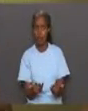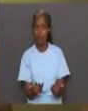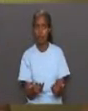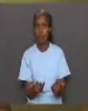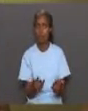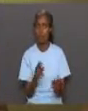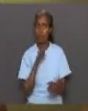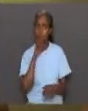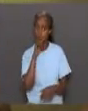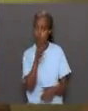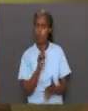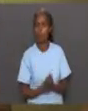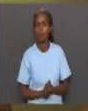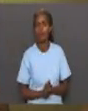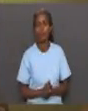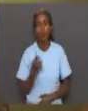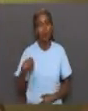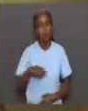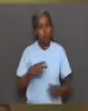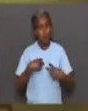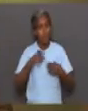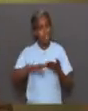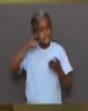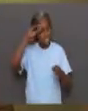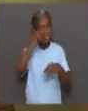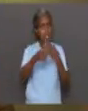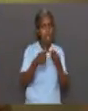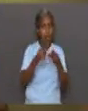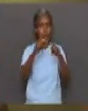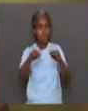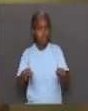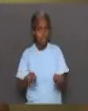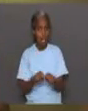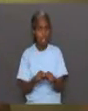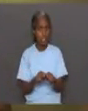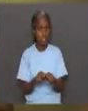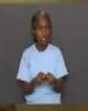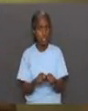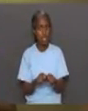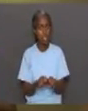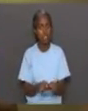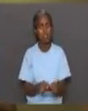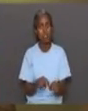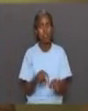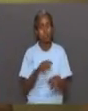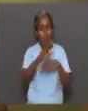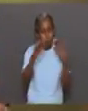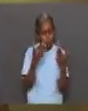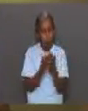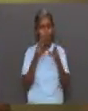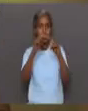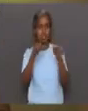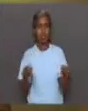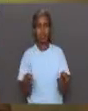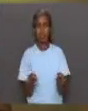it will always be true. What we have learned about triangles is true of